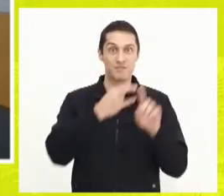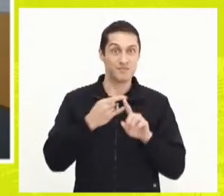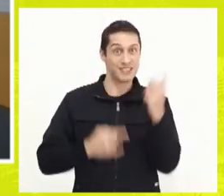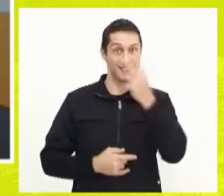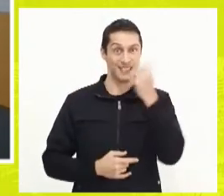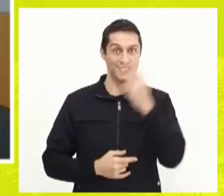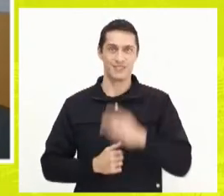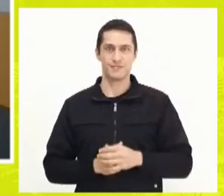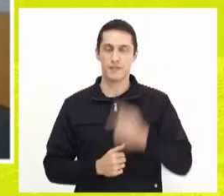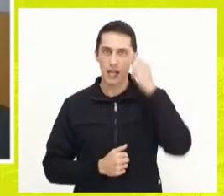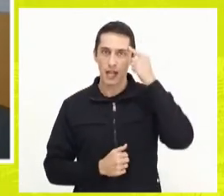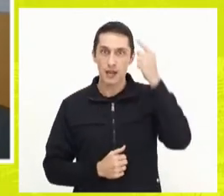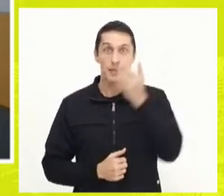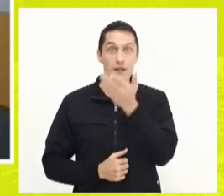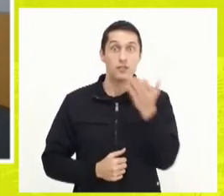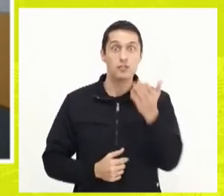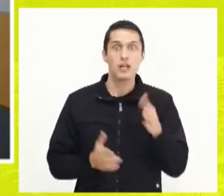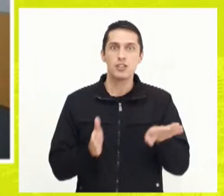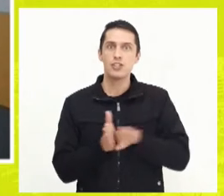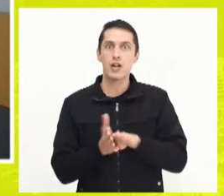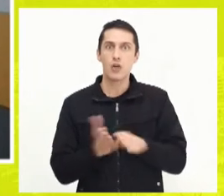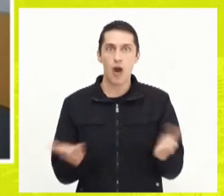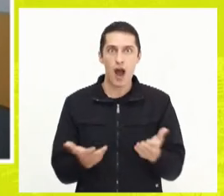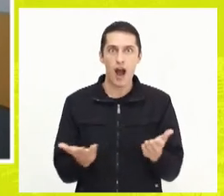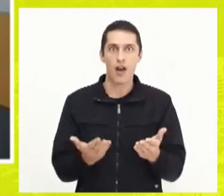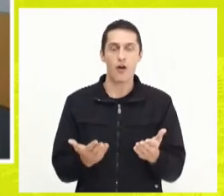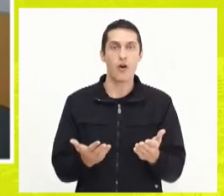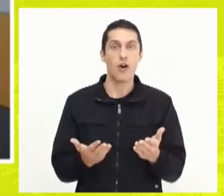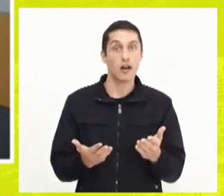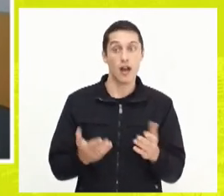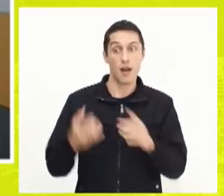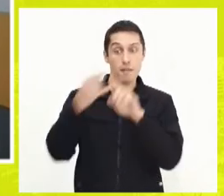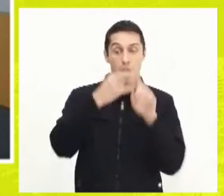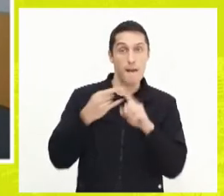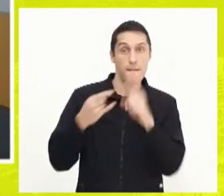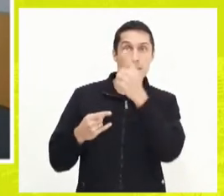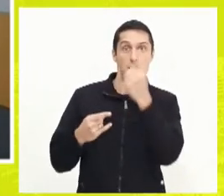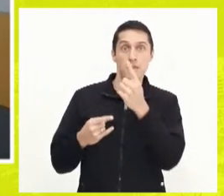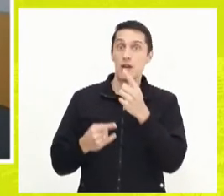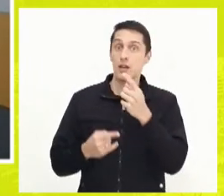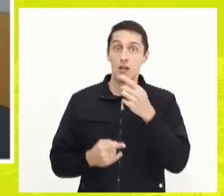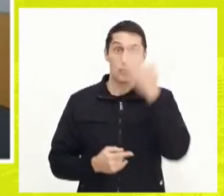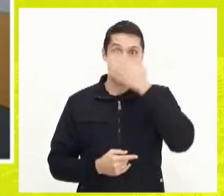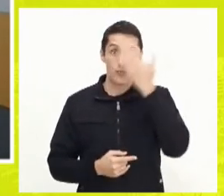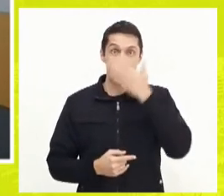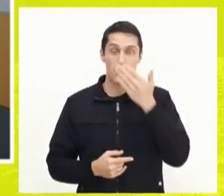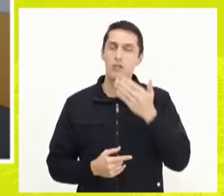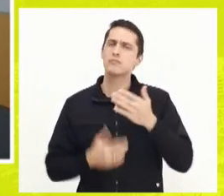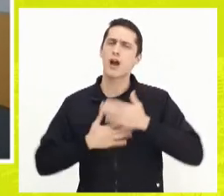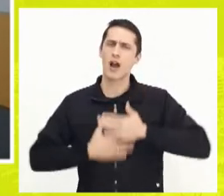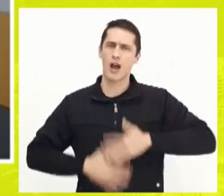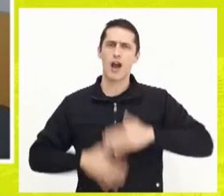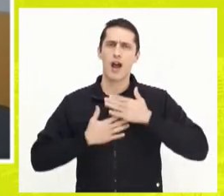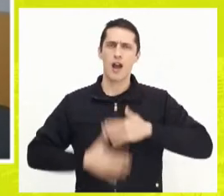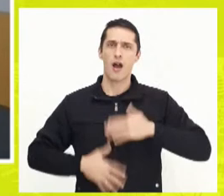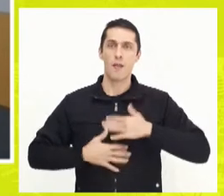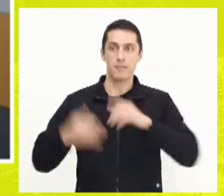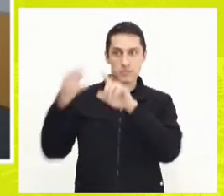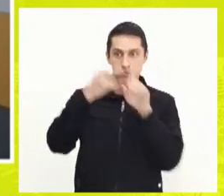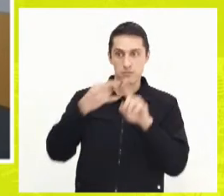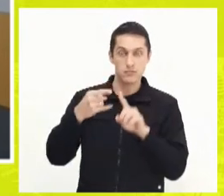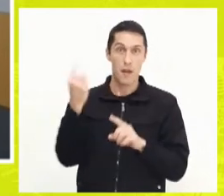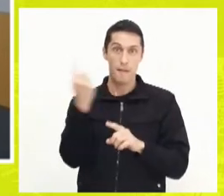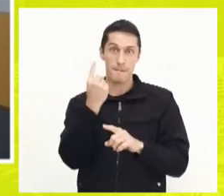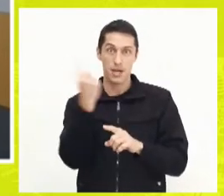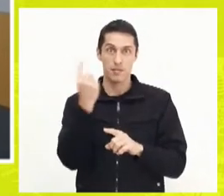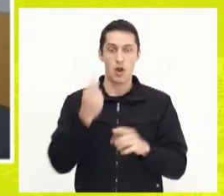ready for the second panel i want to remind you if you weren't here for the first panel it's okay